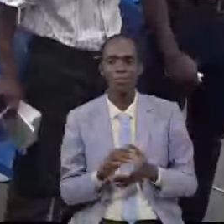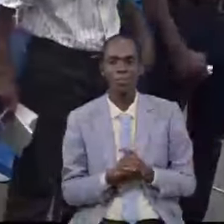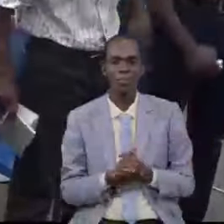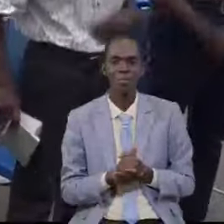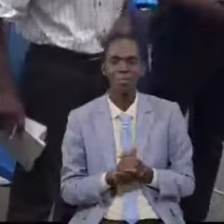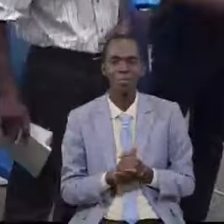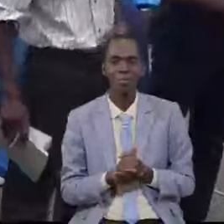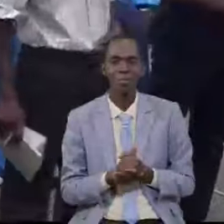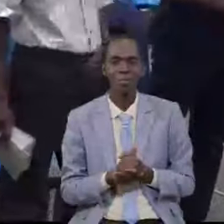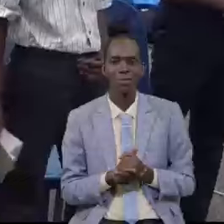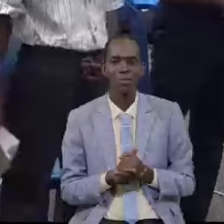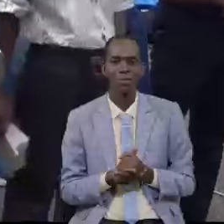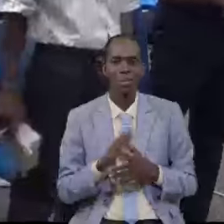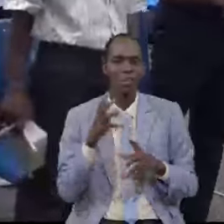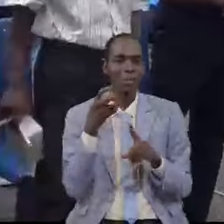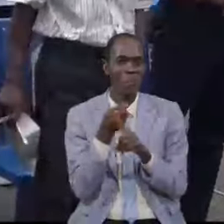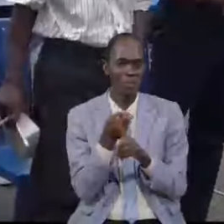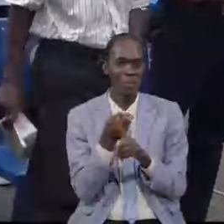Impact.